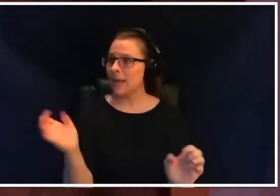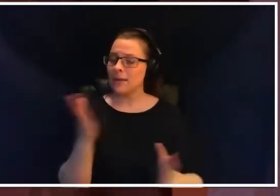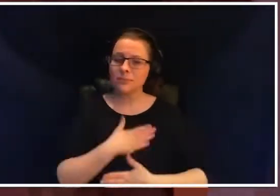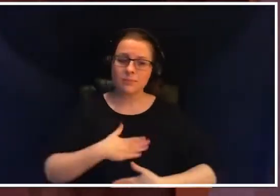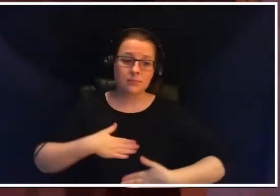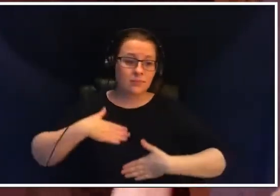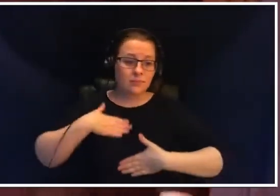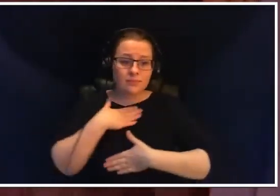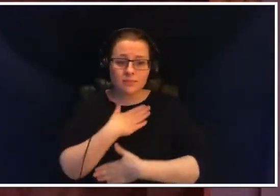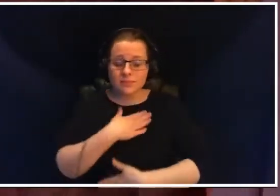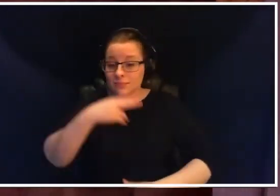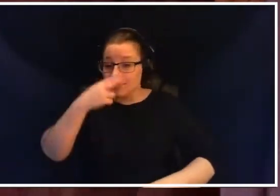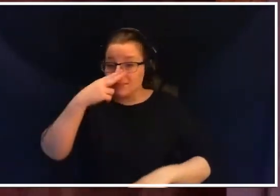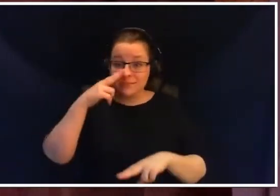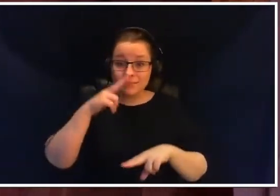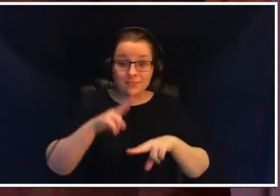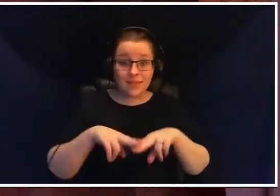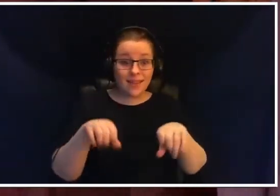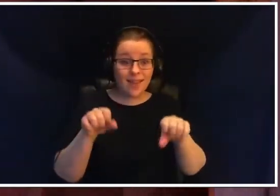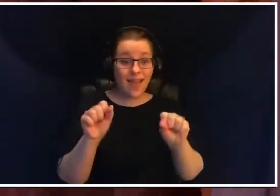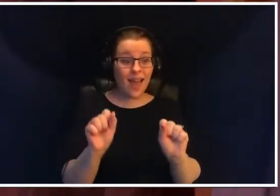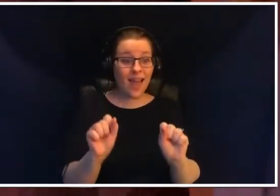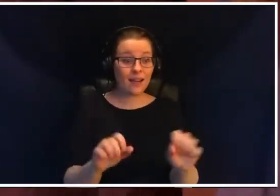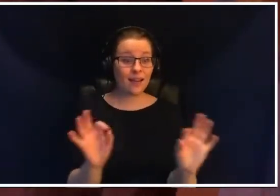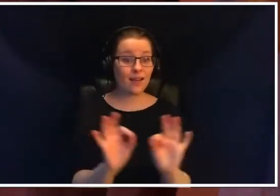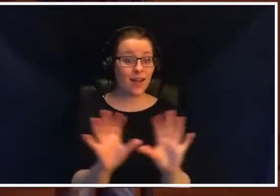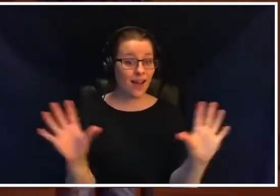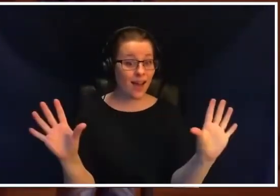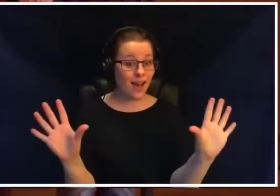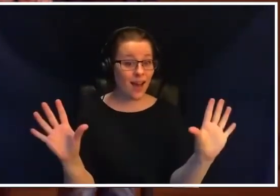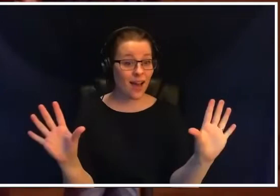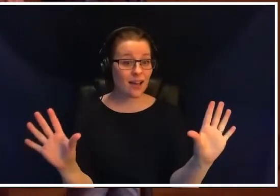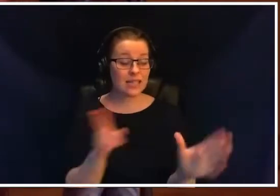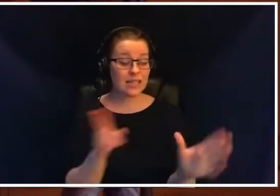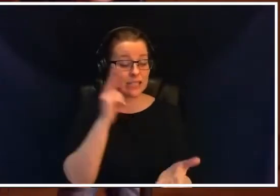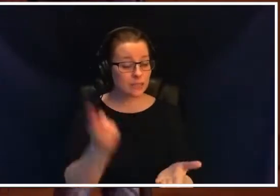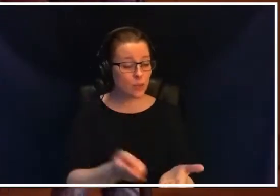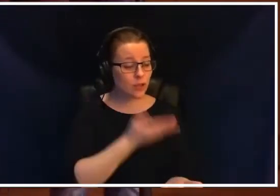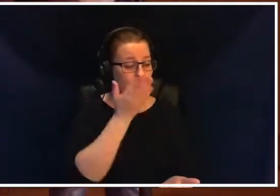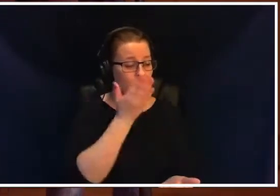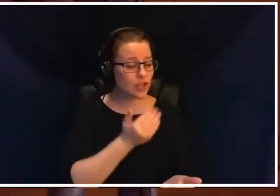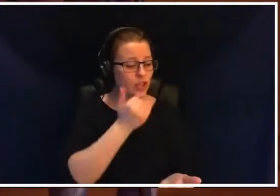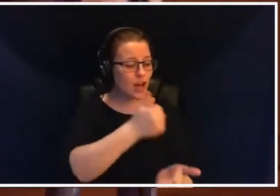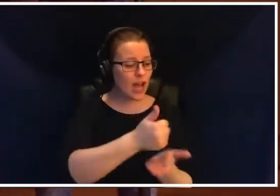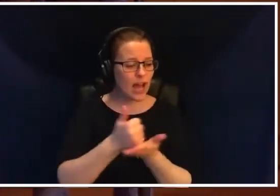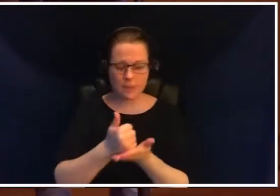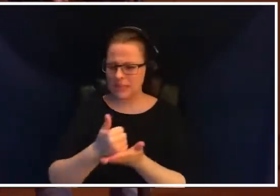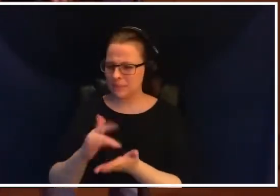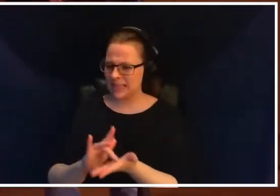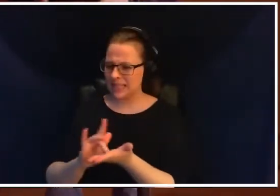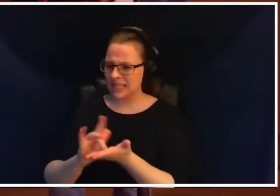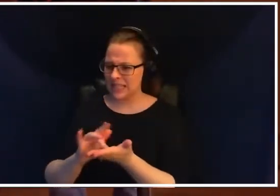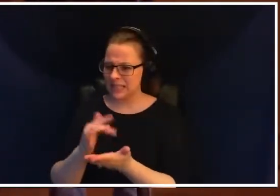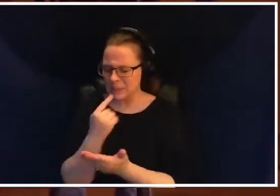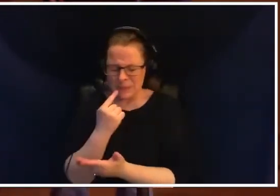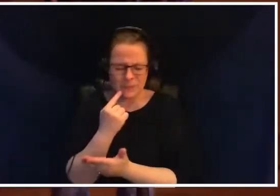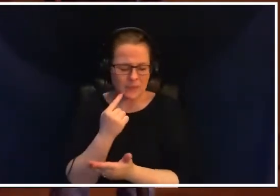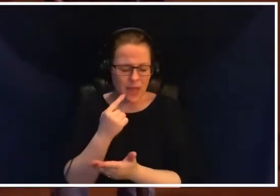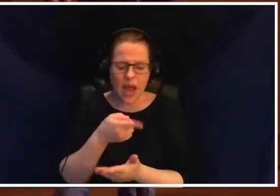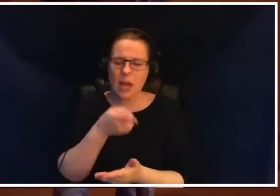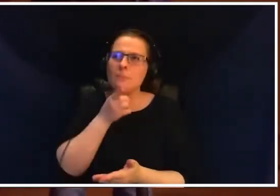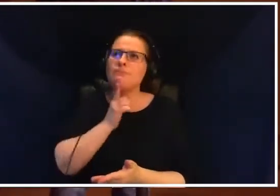very clear to see that a spoonful of sugar helps the medicine.